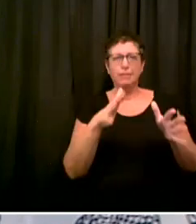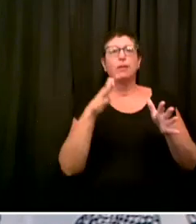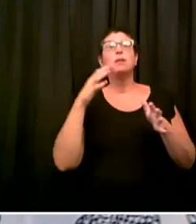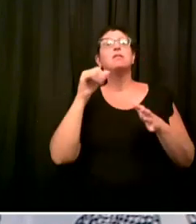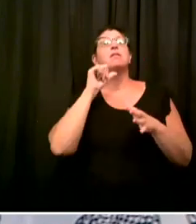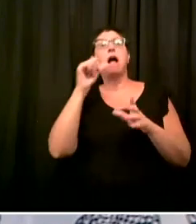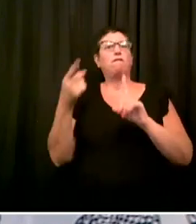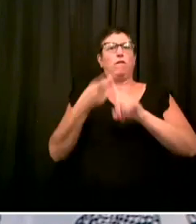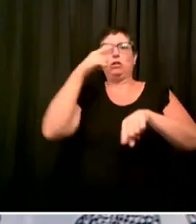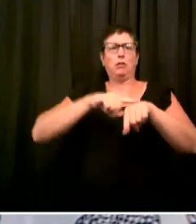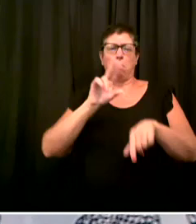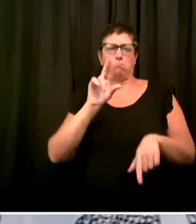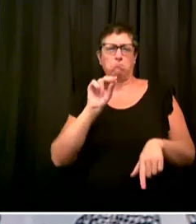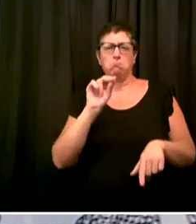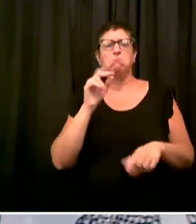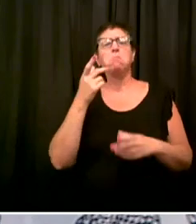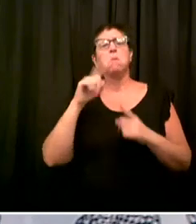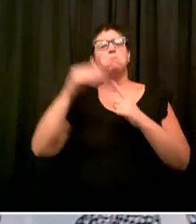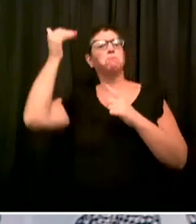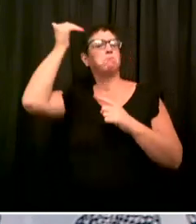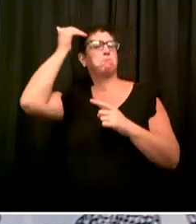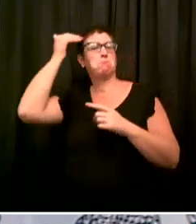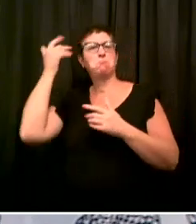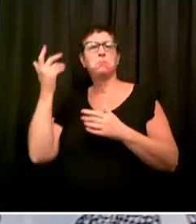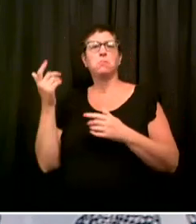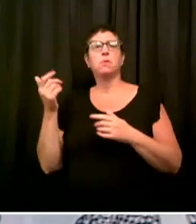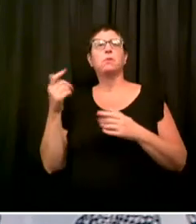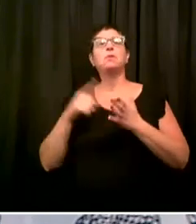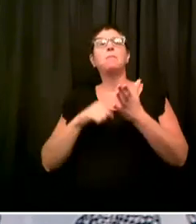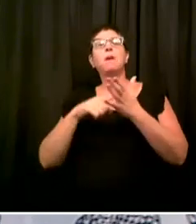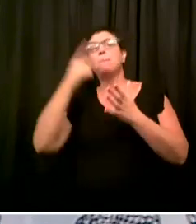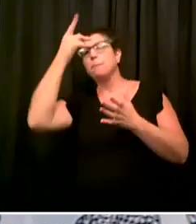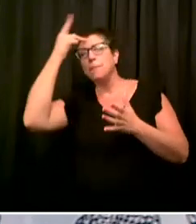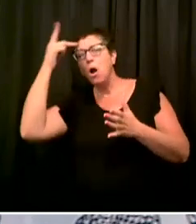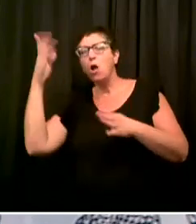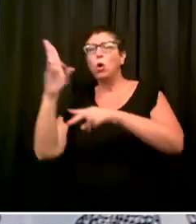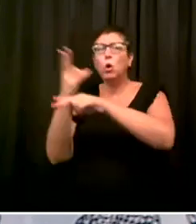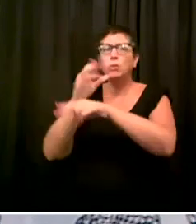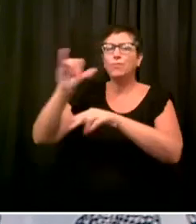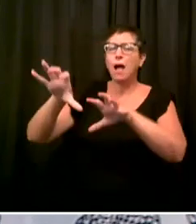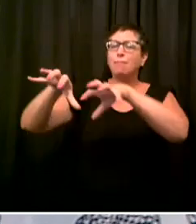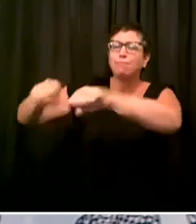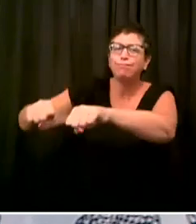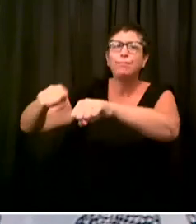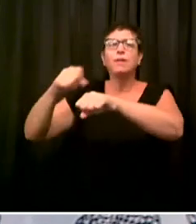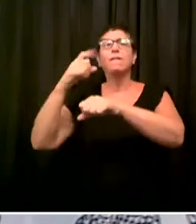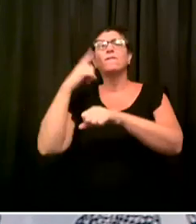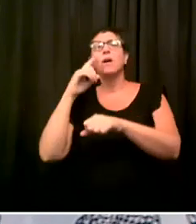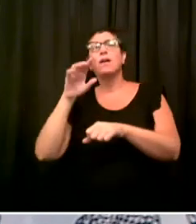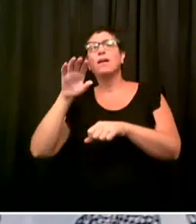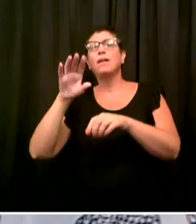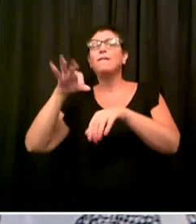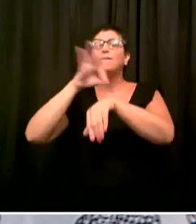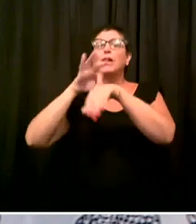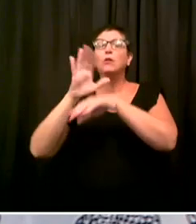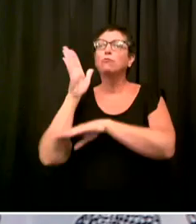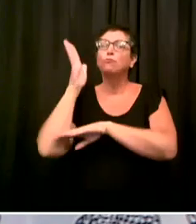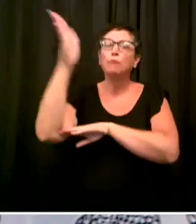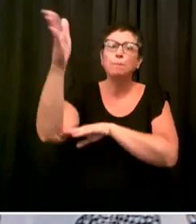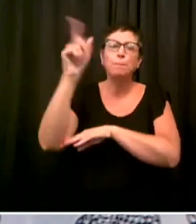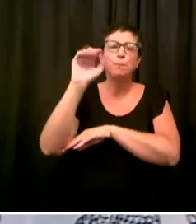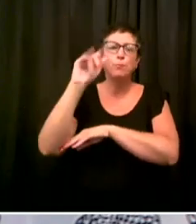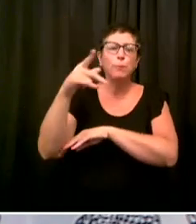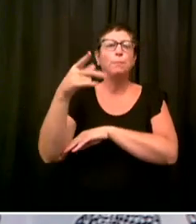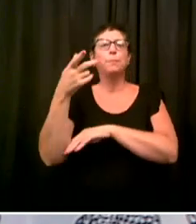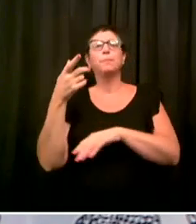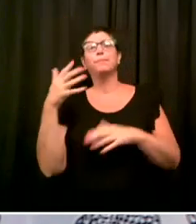for different field trips and all. Whatever it takes in terms of personnel helping them out, I think we can do that in a